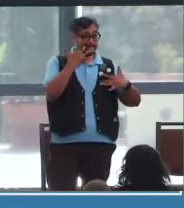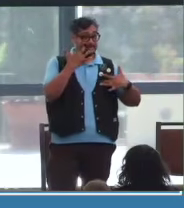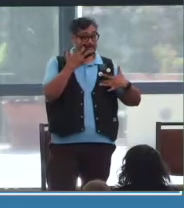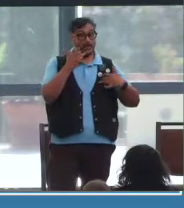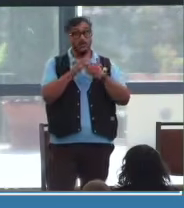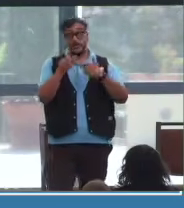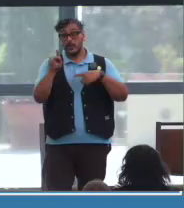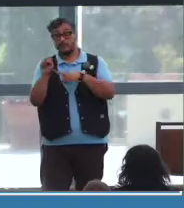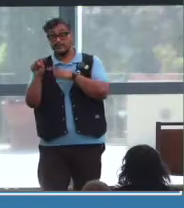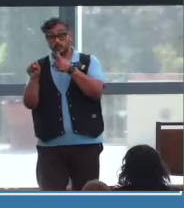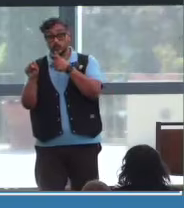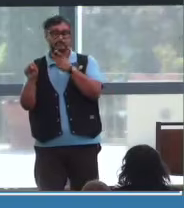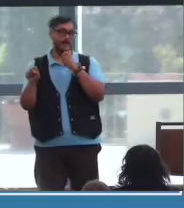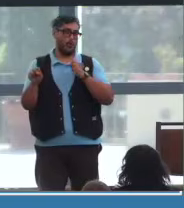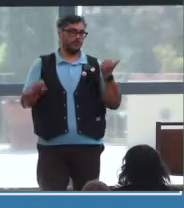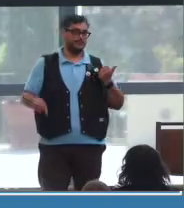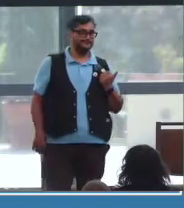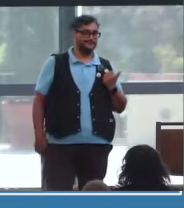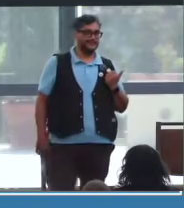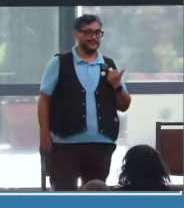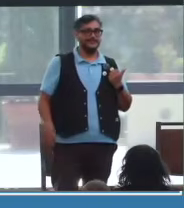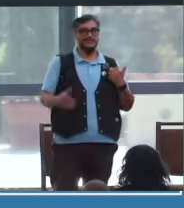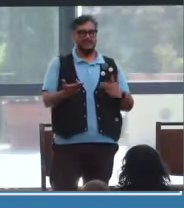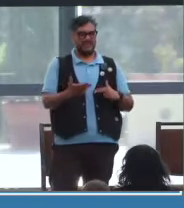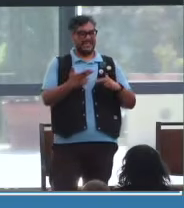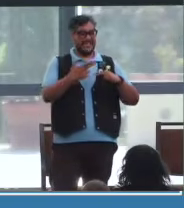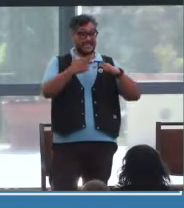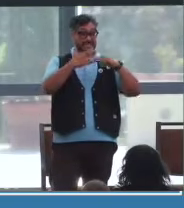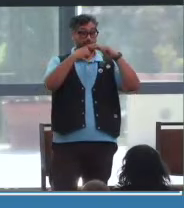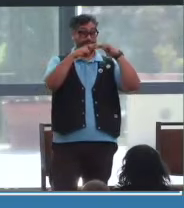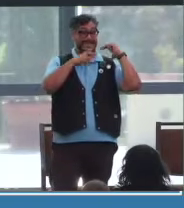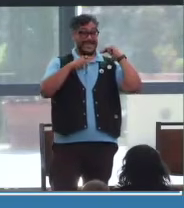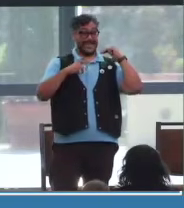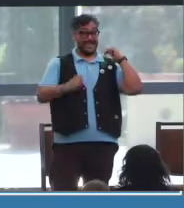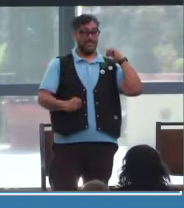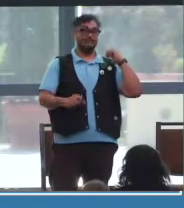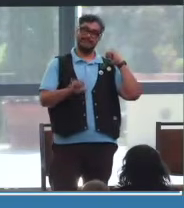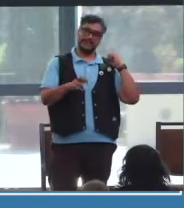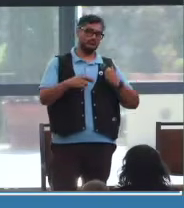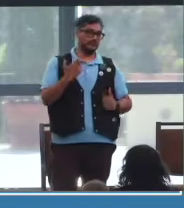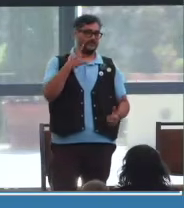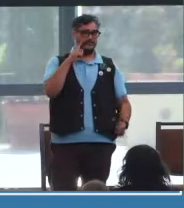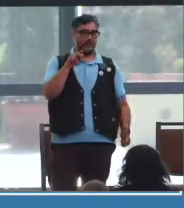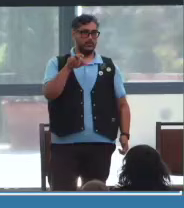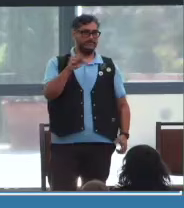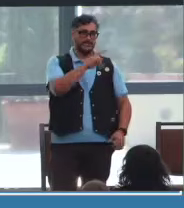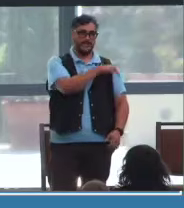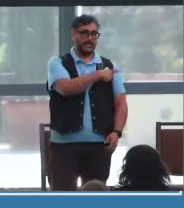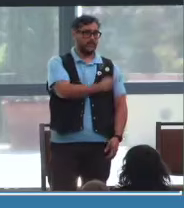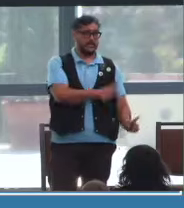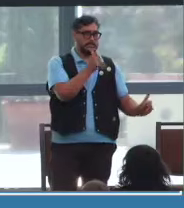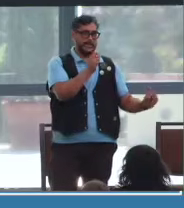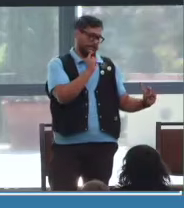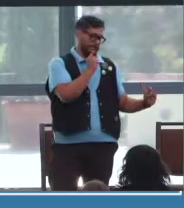lupus patients, are older patients. So, increased age is still a risk in lupus patients, maybe not as